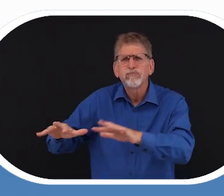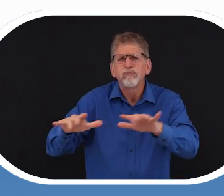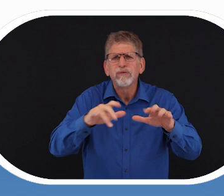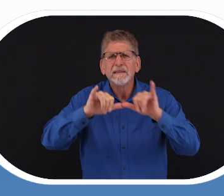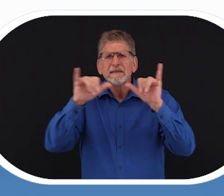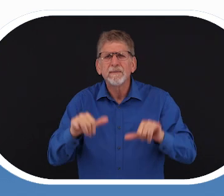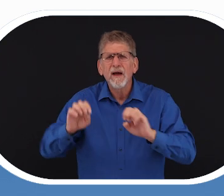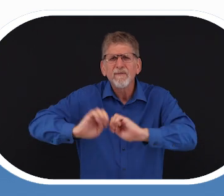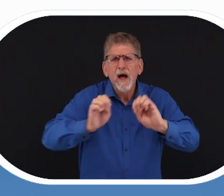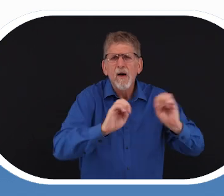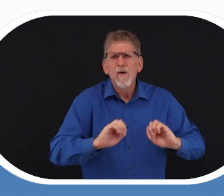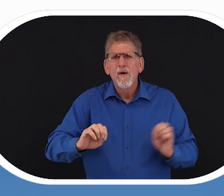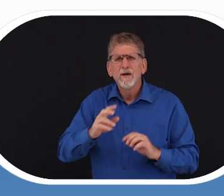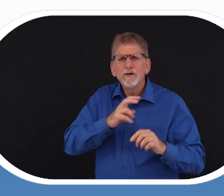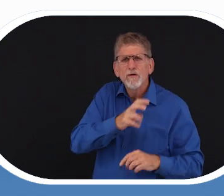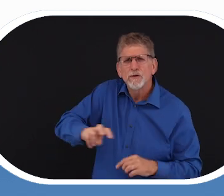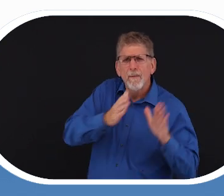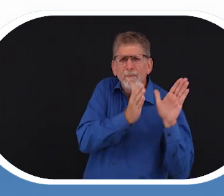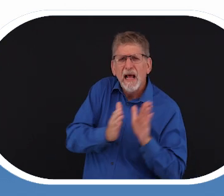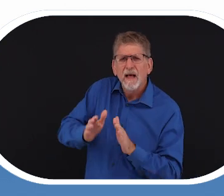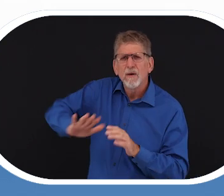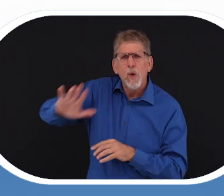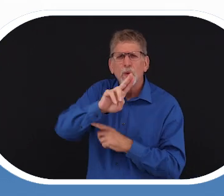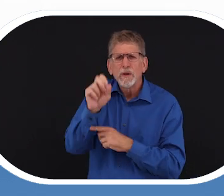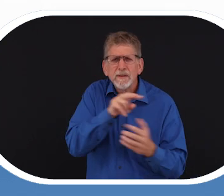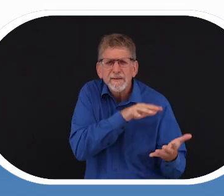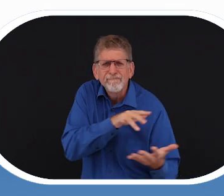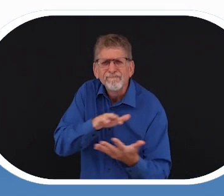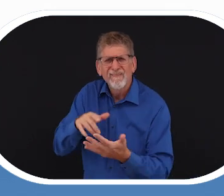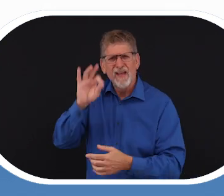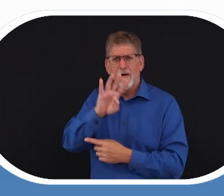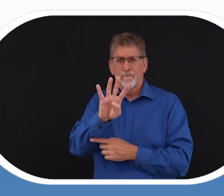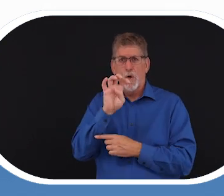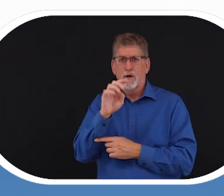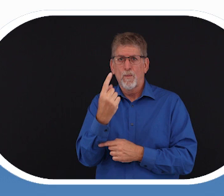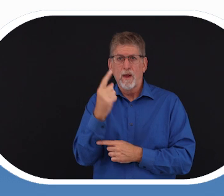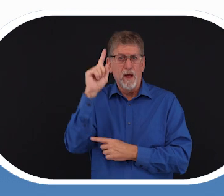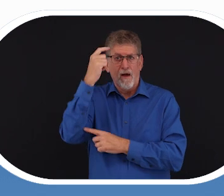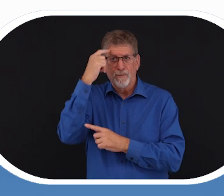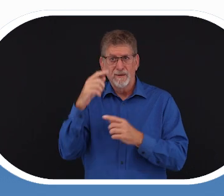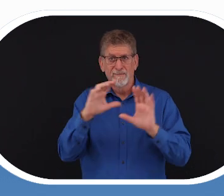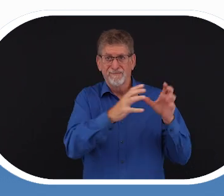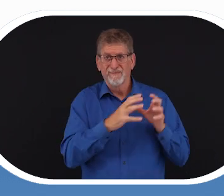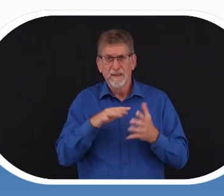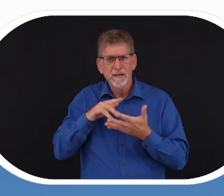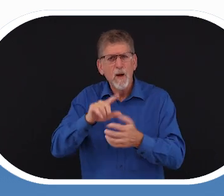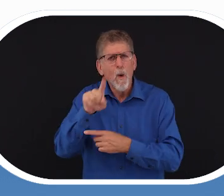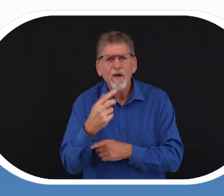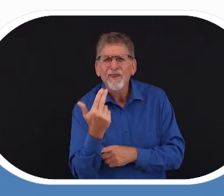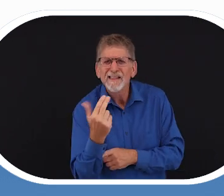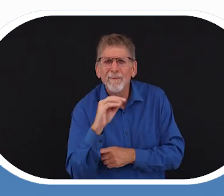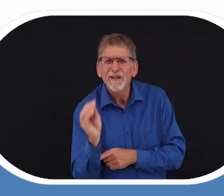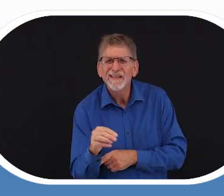of 401 government entities studied, only 13% had the required ADA transition plans for sidewalks, and just 7 of the